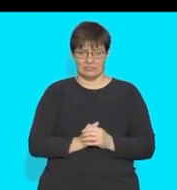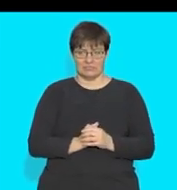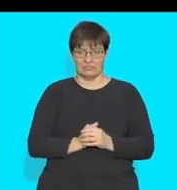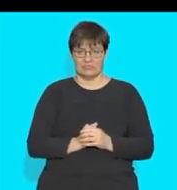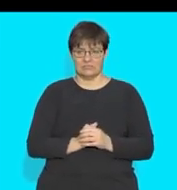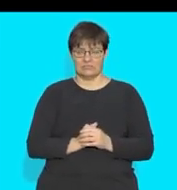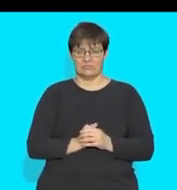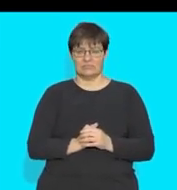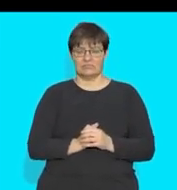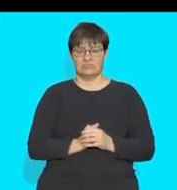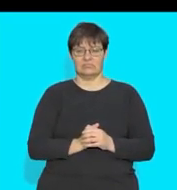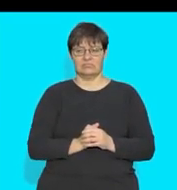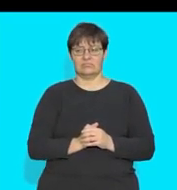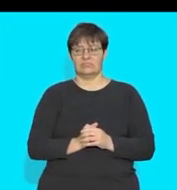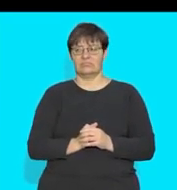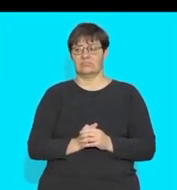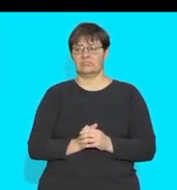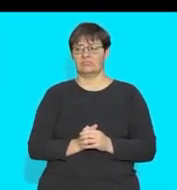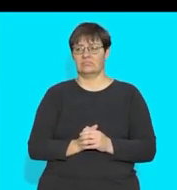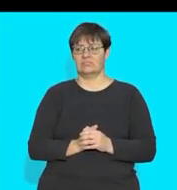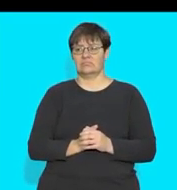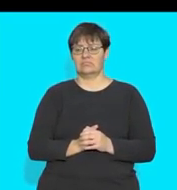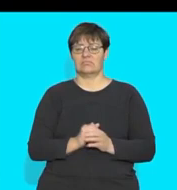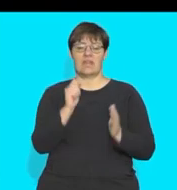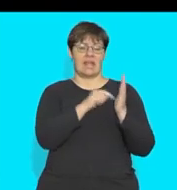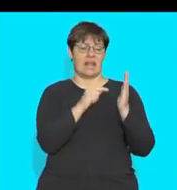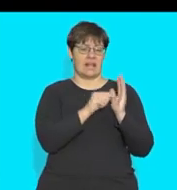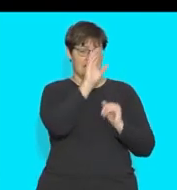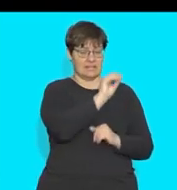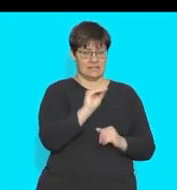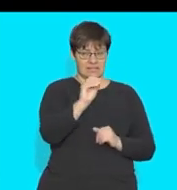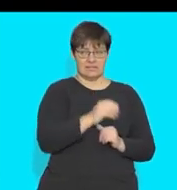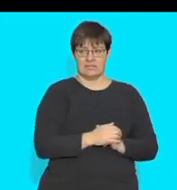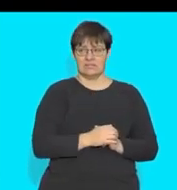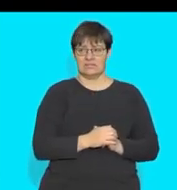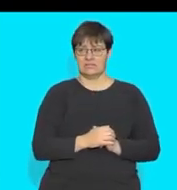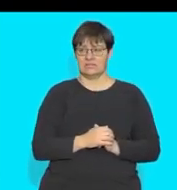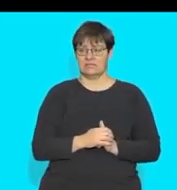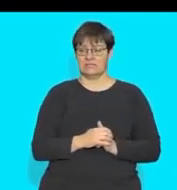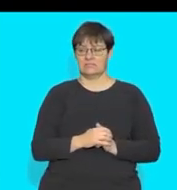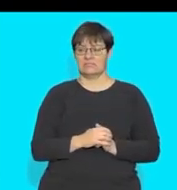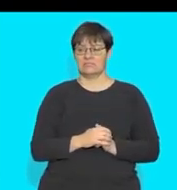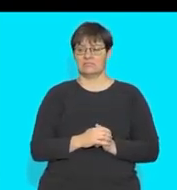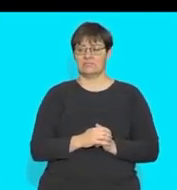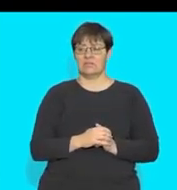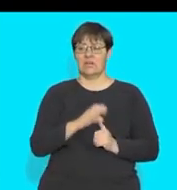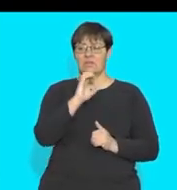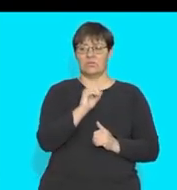Okay, so we take out our trusty calculators, who we like lots, and we